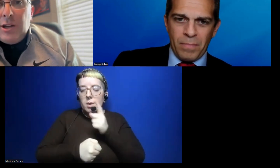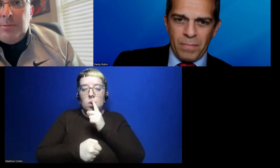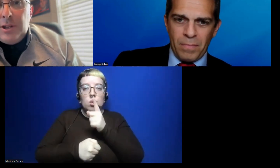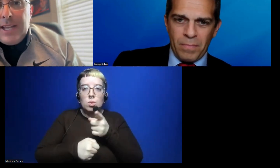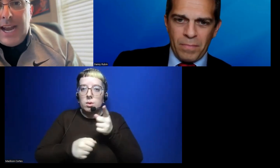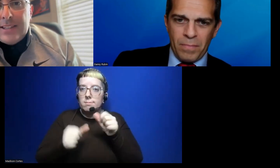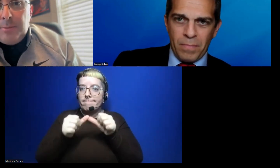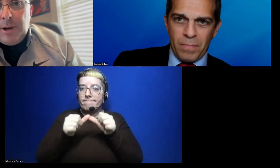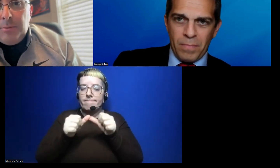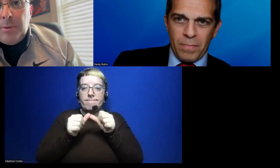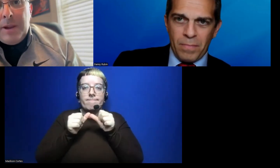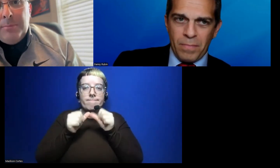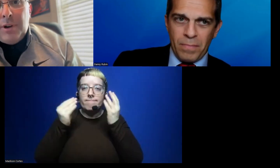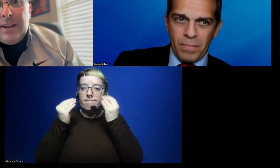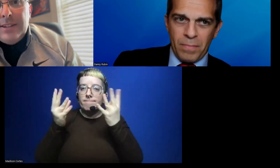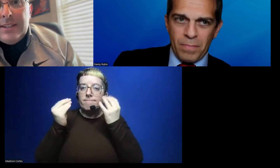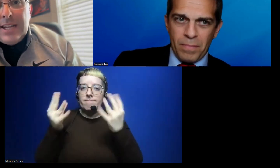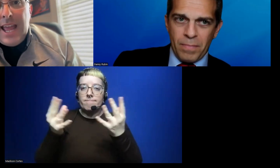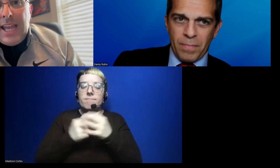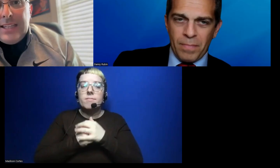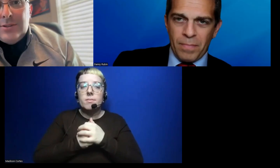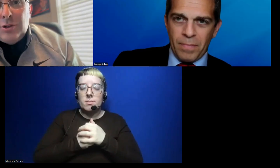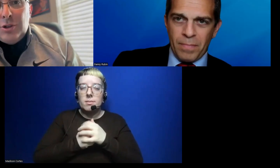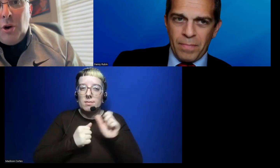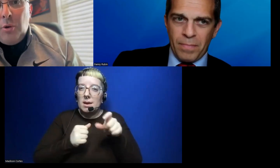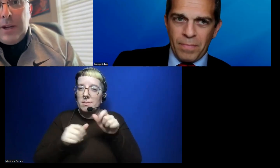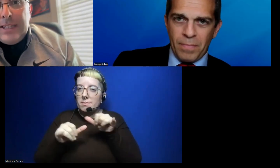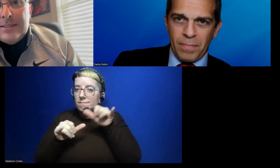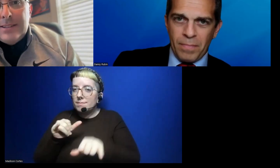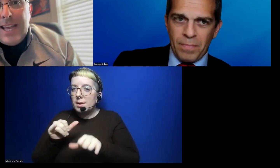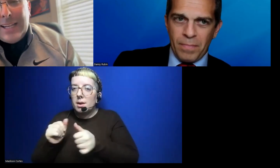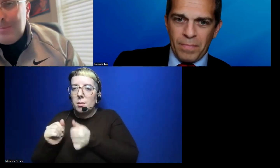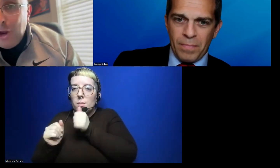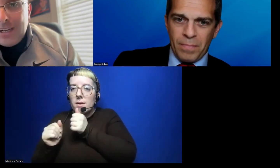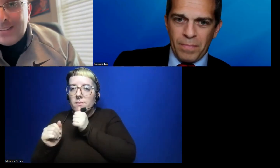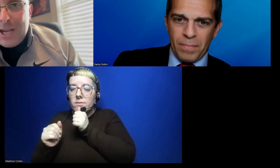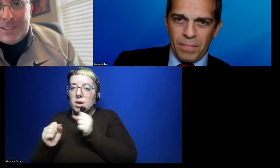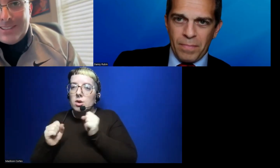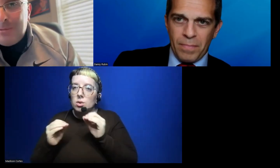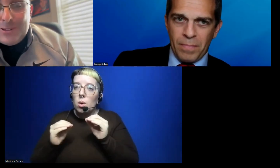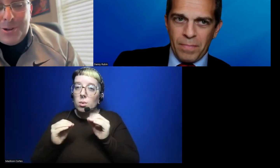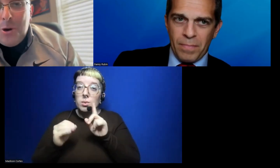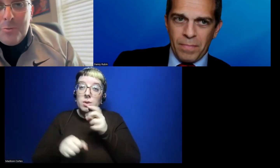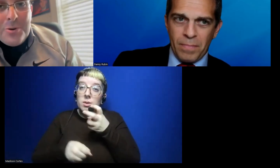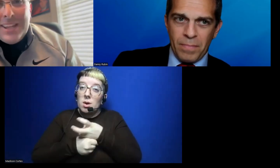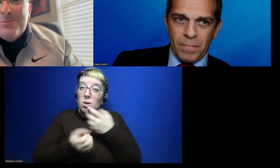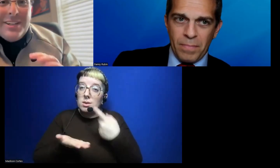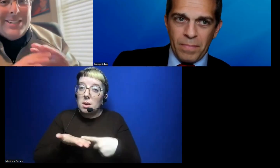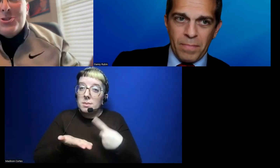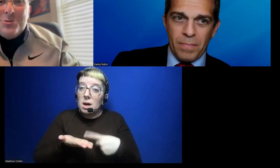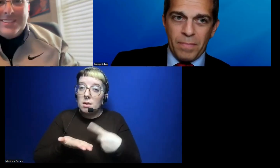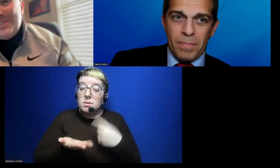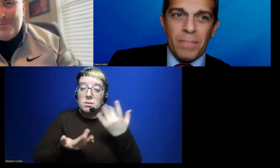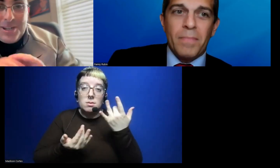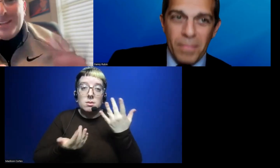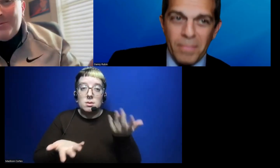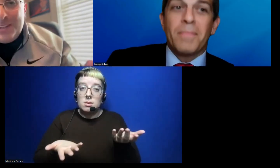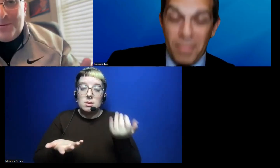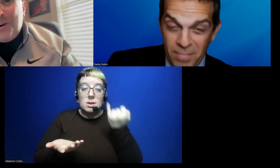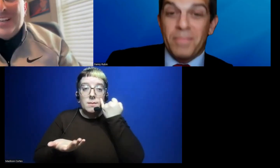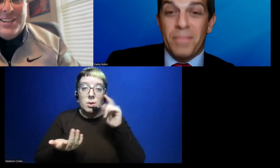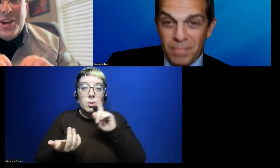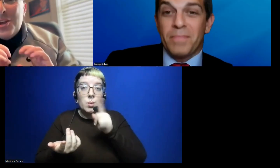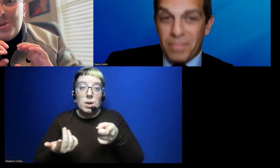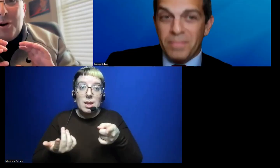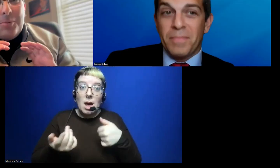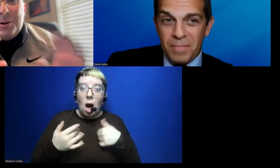people are sharing with you that has to remain private. And so you're always, and it can be hard at times because some of it's really, really juicy and really,